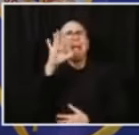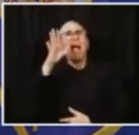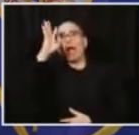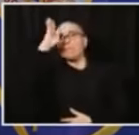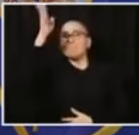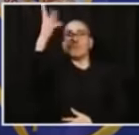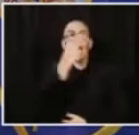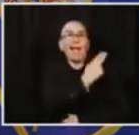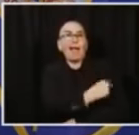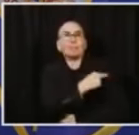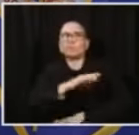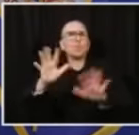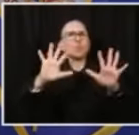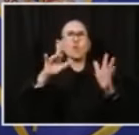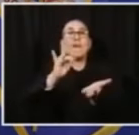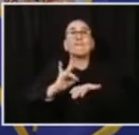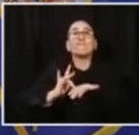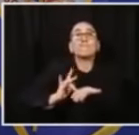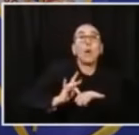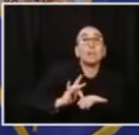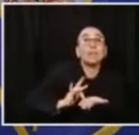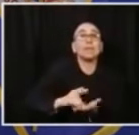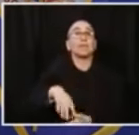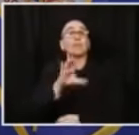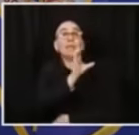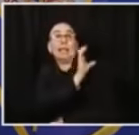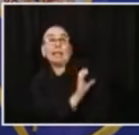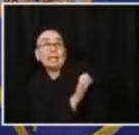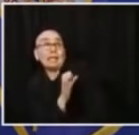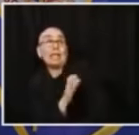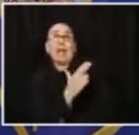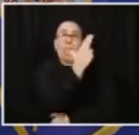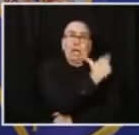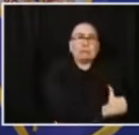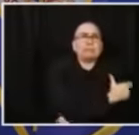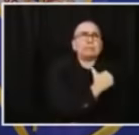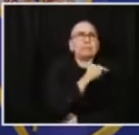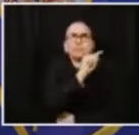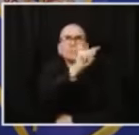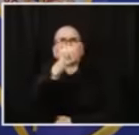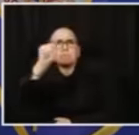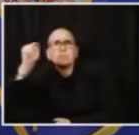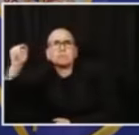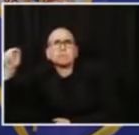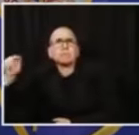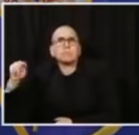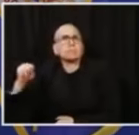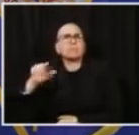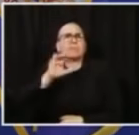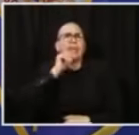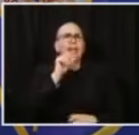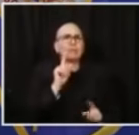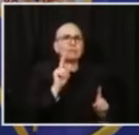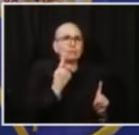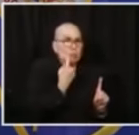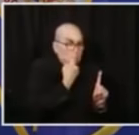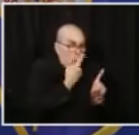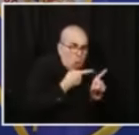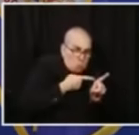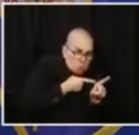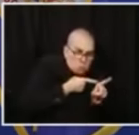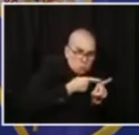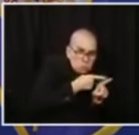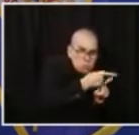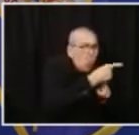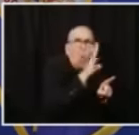physicians, we're looking at both clinics and hospital settings. So we want to make sure that we have lots of opportunities for vaccination in lots of different